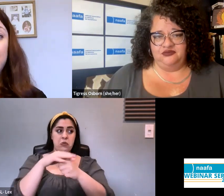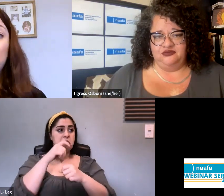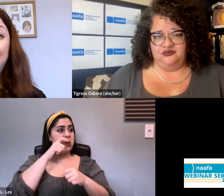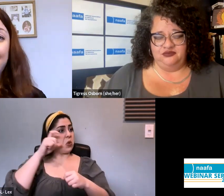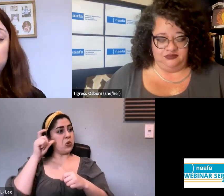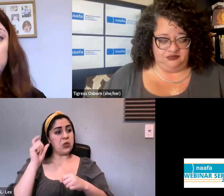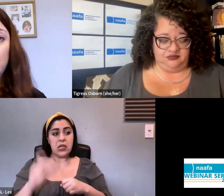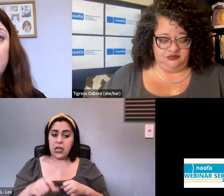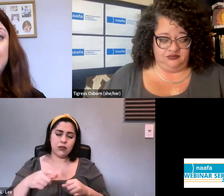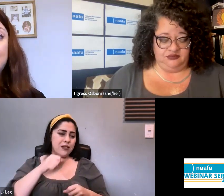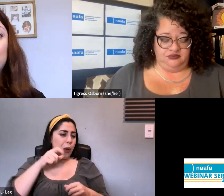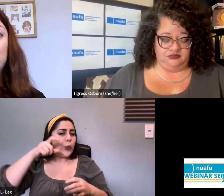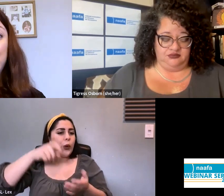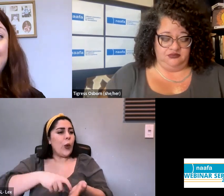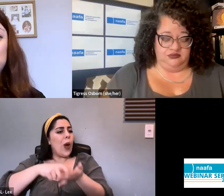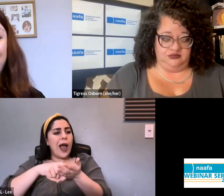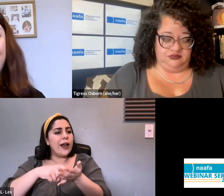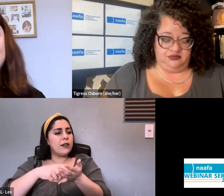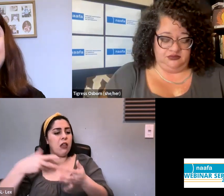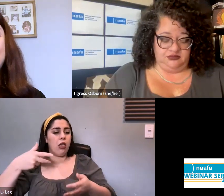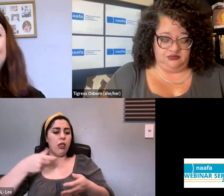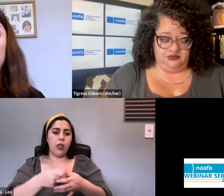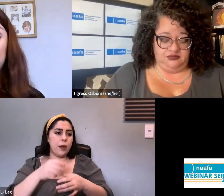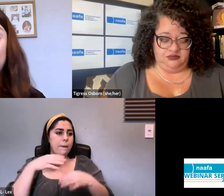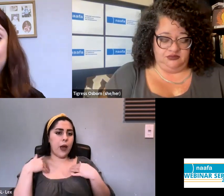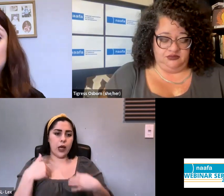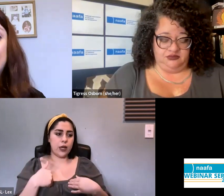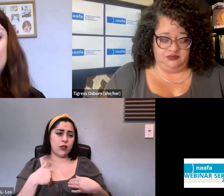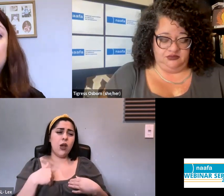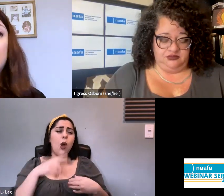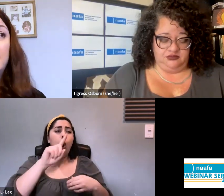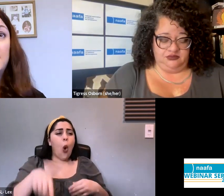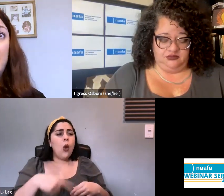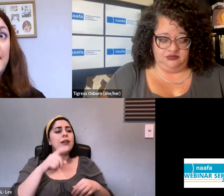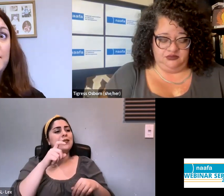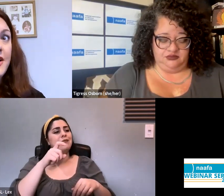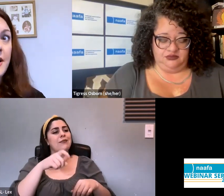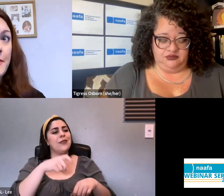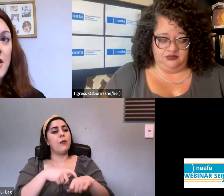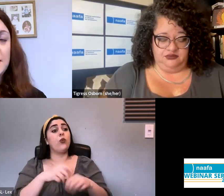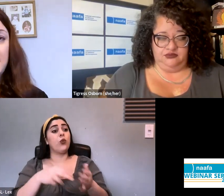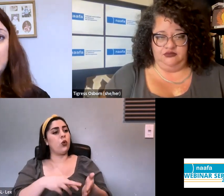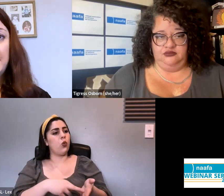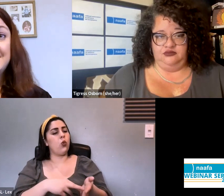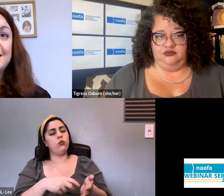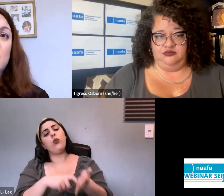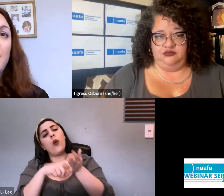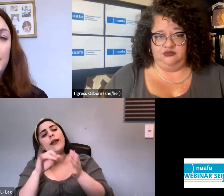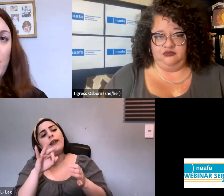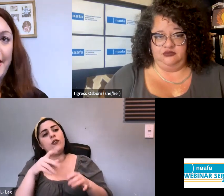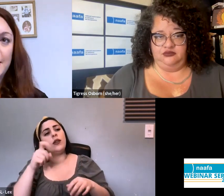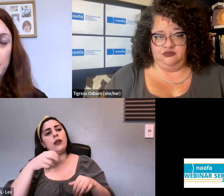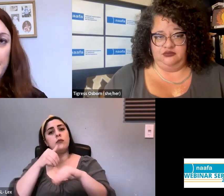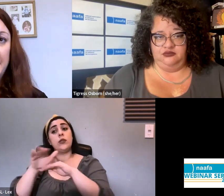only time that we have to embalm is if we're repatriating a deceased out of the country. I have not come across a country that does